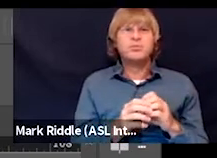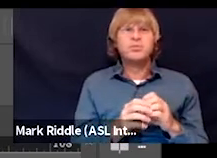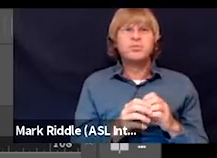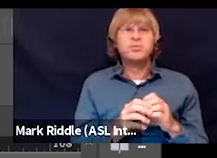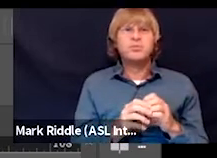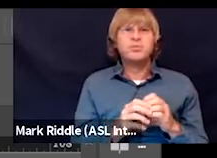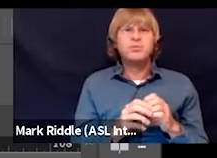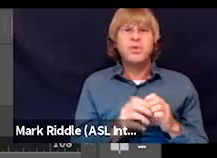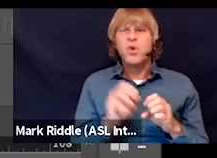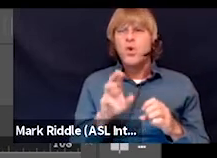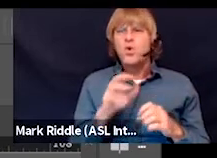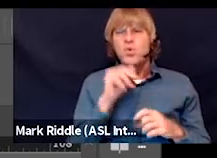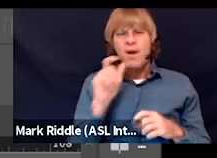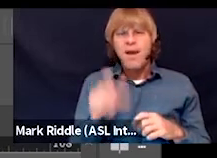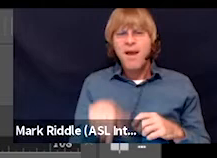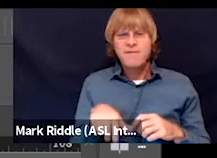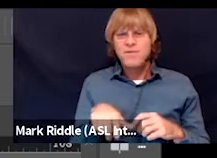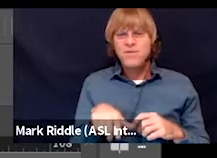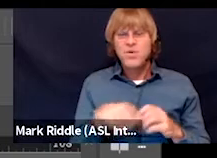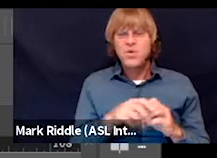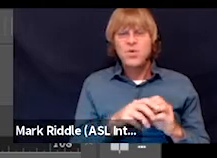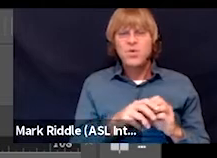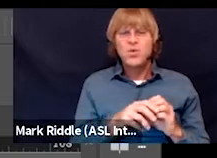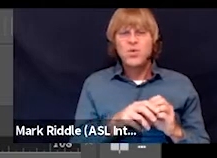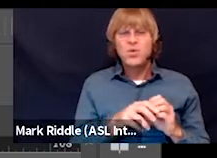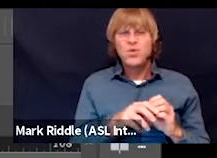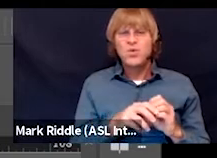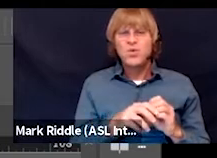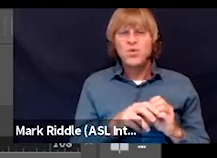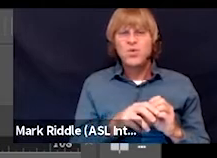Or you don't even have to